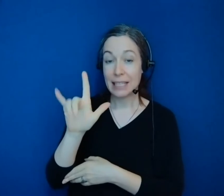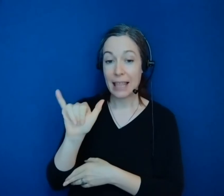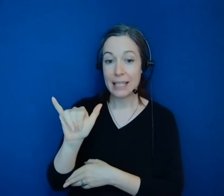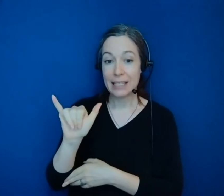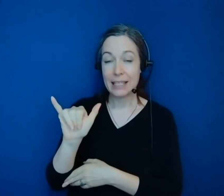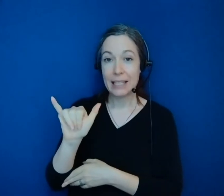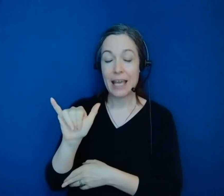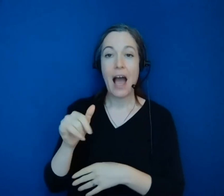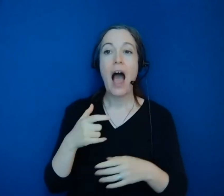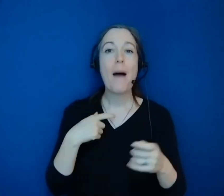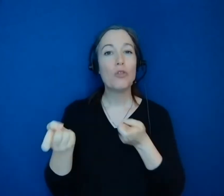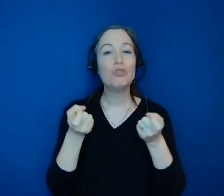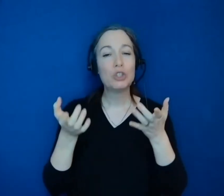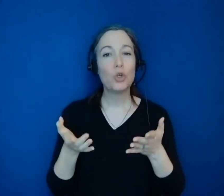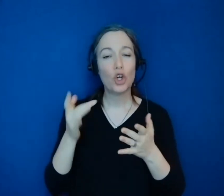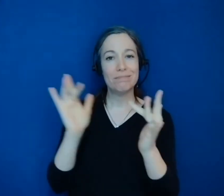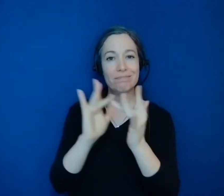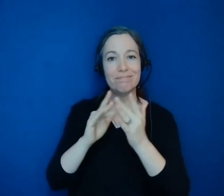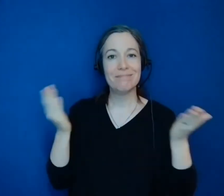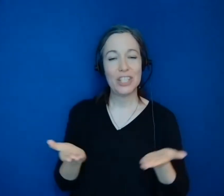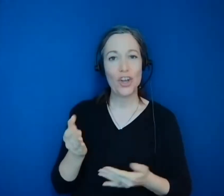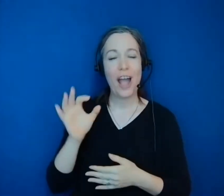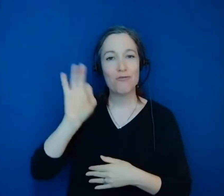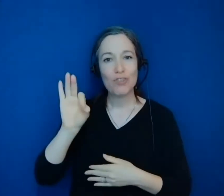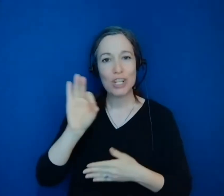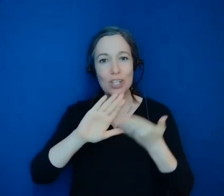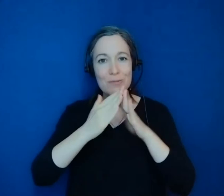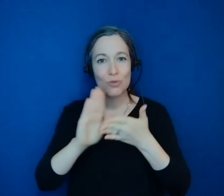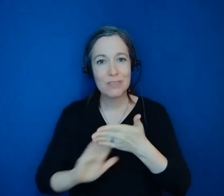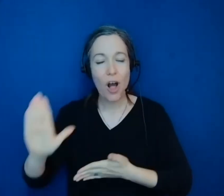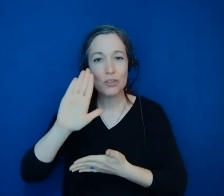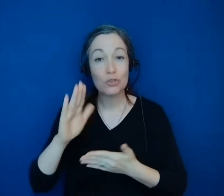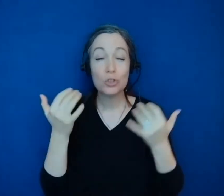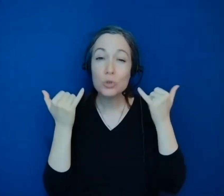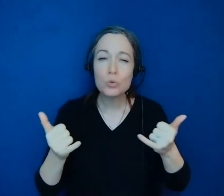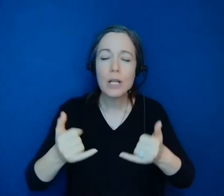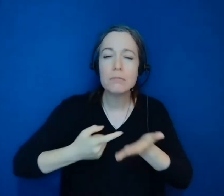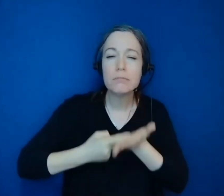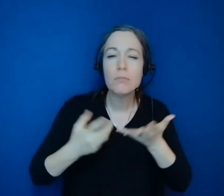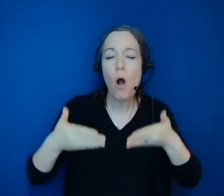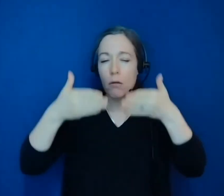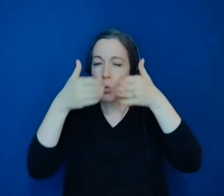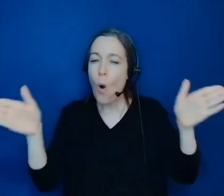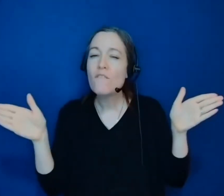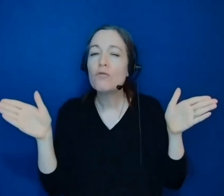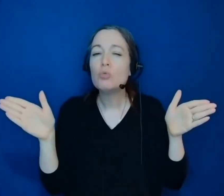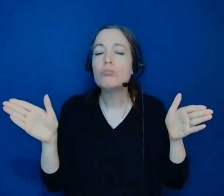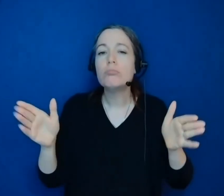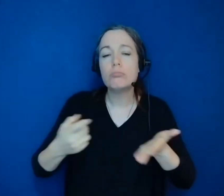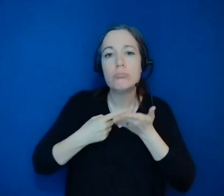at Frederick Community College. Tonight you're going to get an overview of FCC and we'll go into depth on the enrollment steps and how to start.